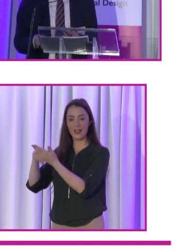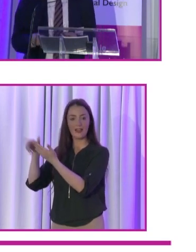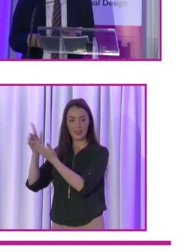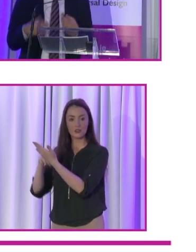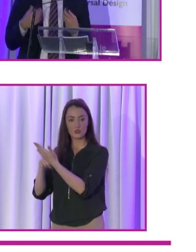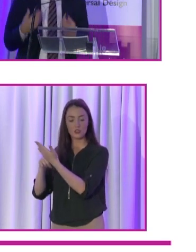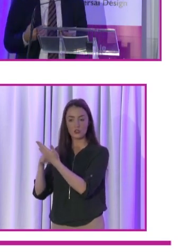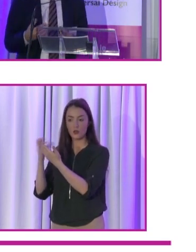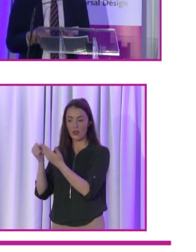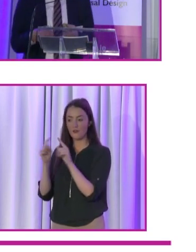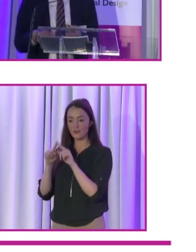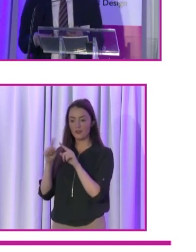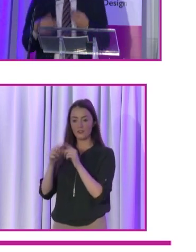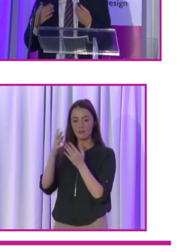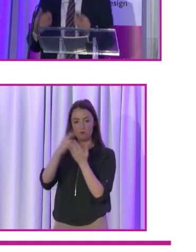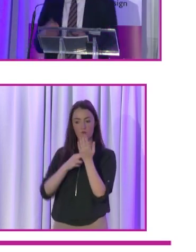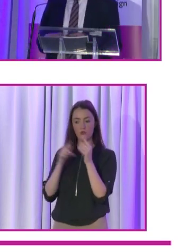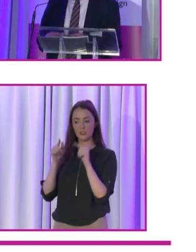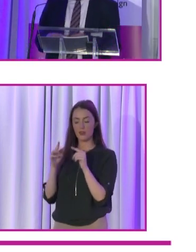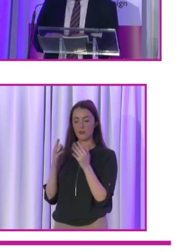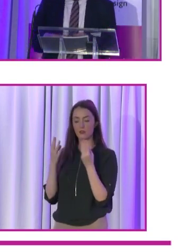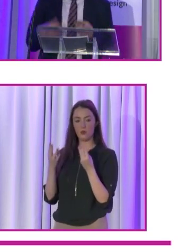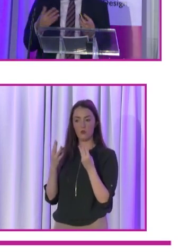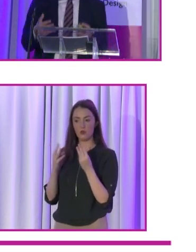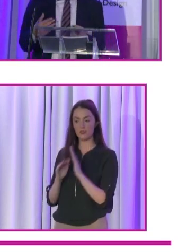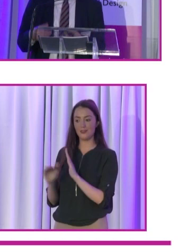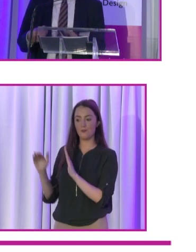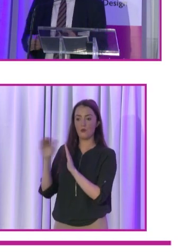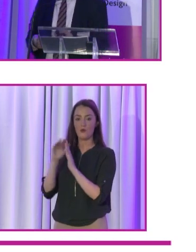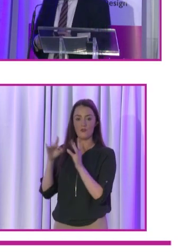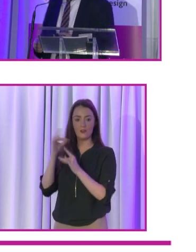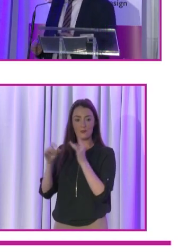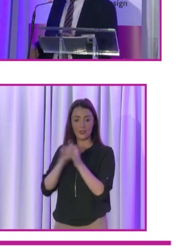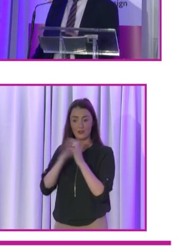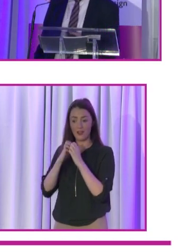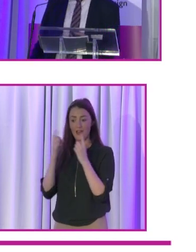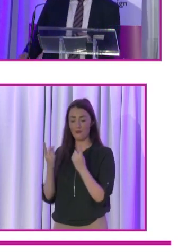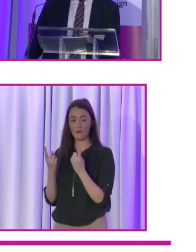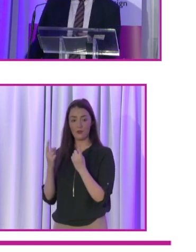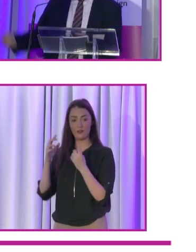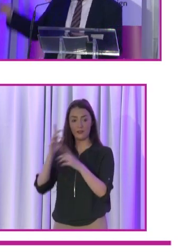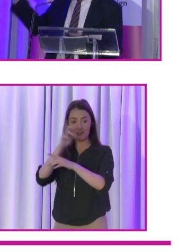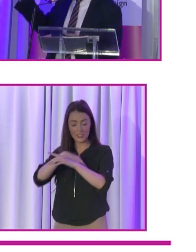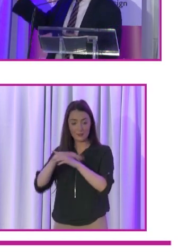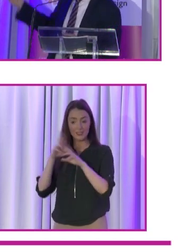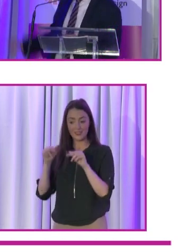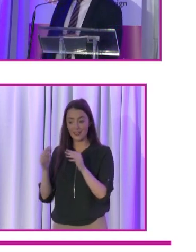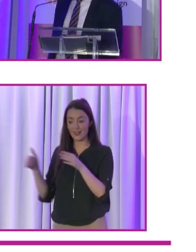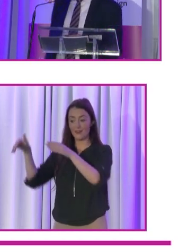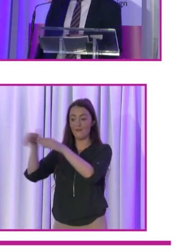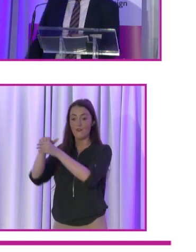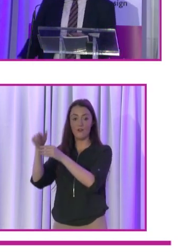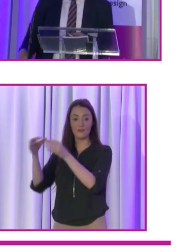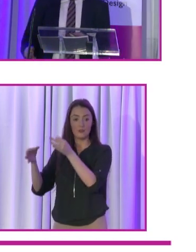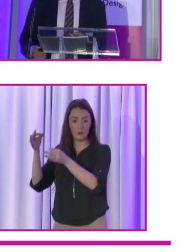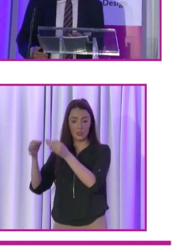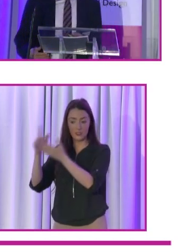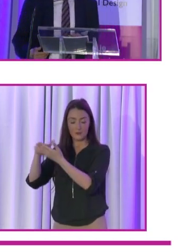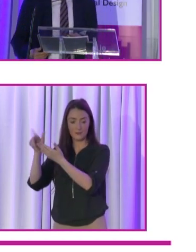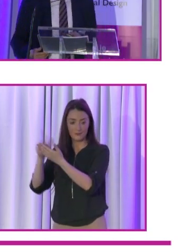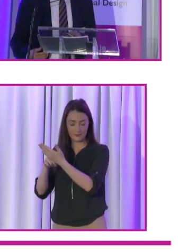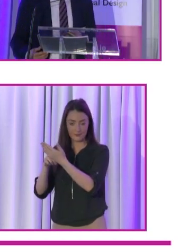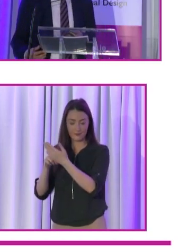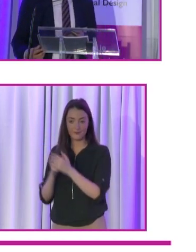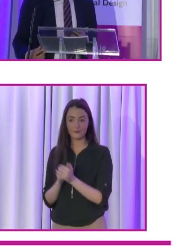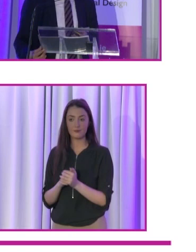provisions there that we are trying to push for in order to facilitate the participation of persons with disabilities. And finally, something that will come